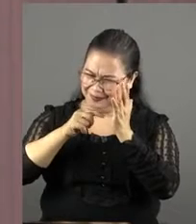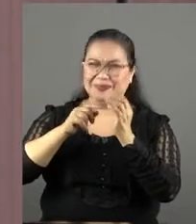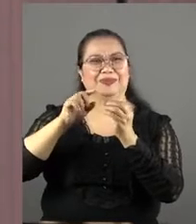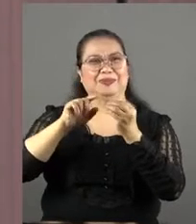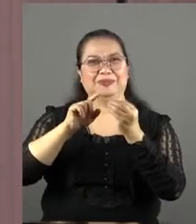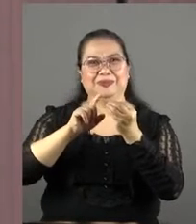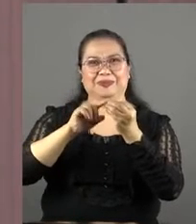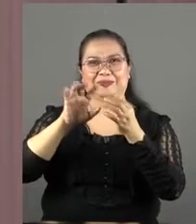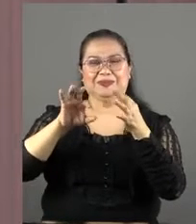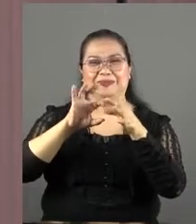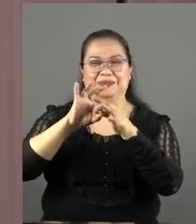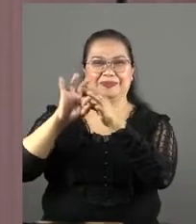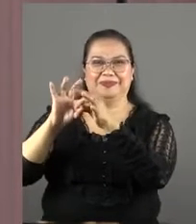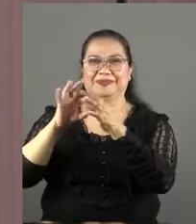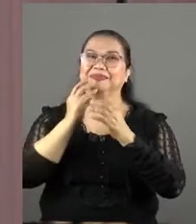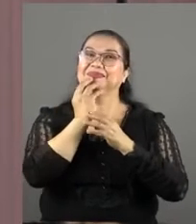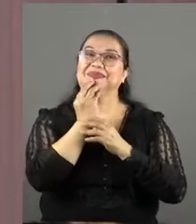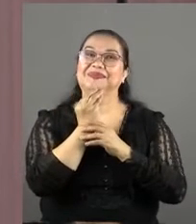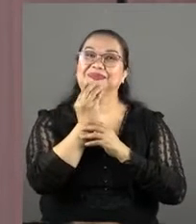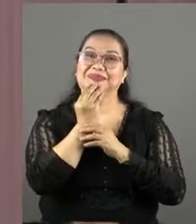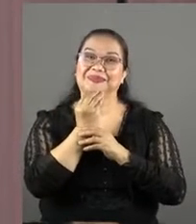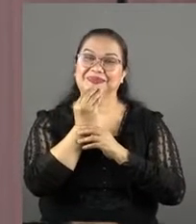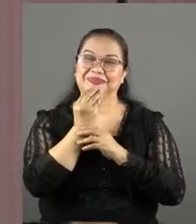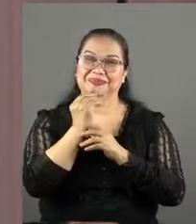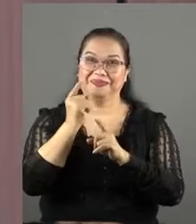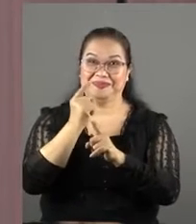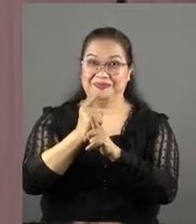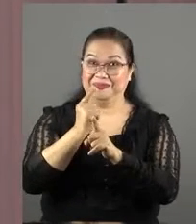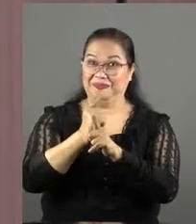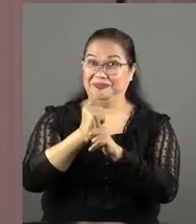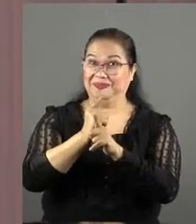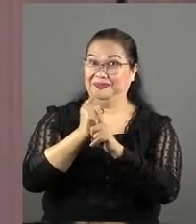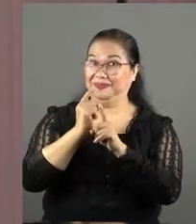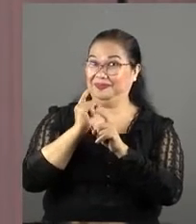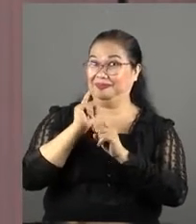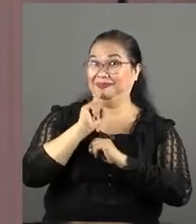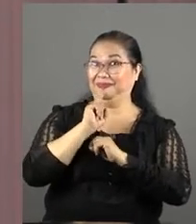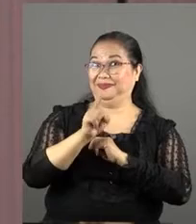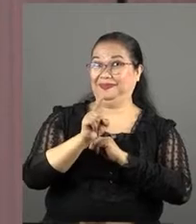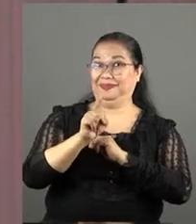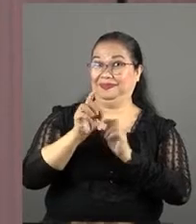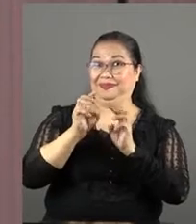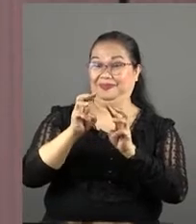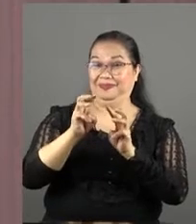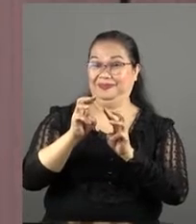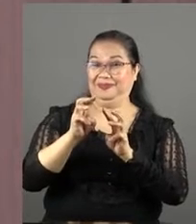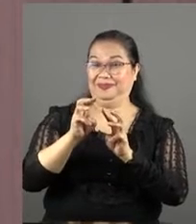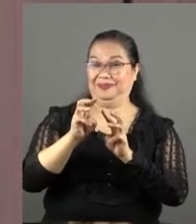connection with the rest of Hebrews, which is, I believe, the right way to do it.